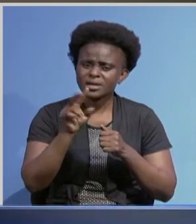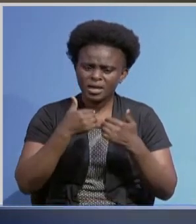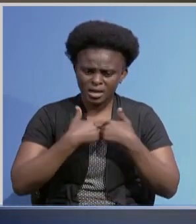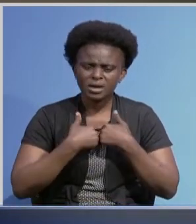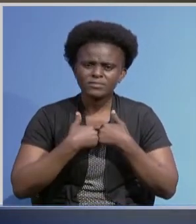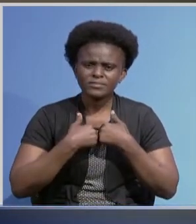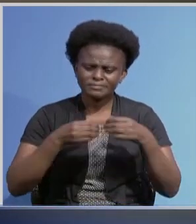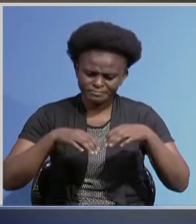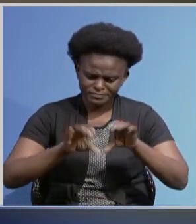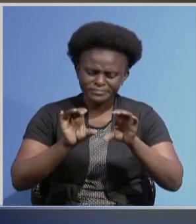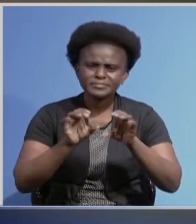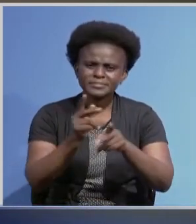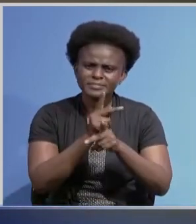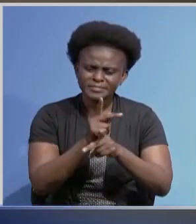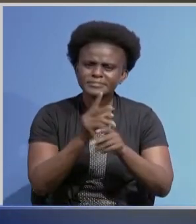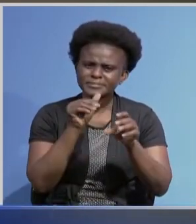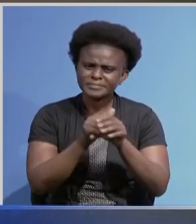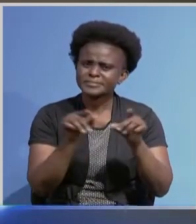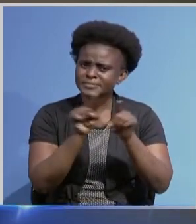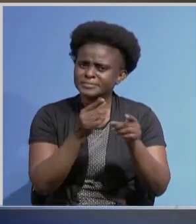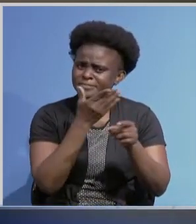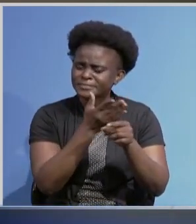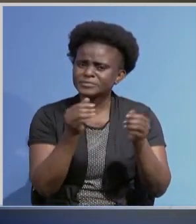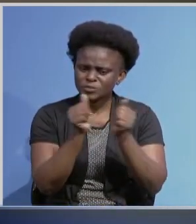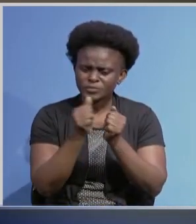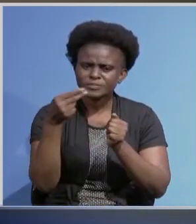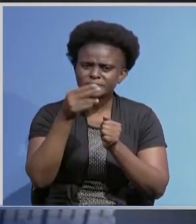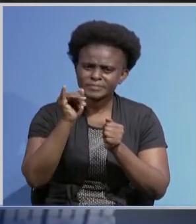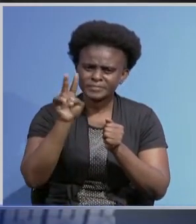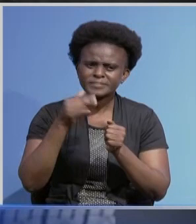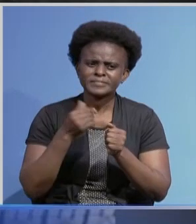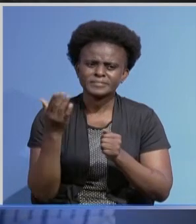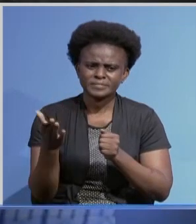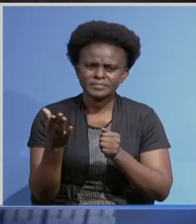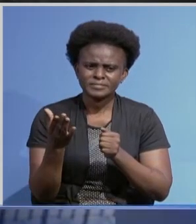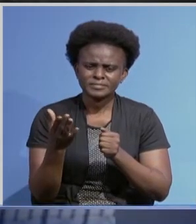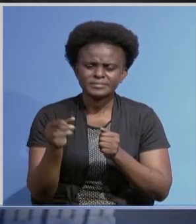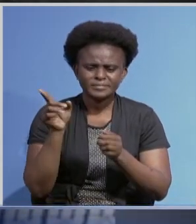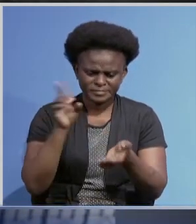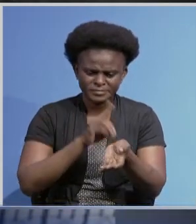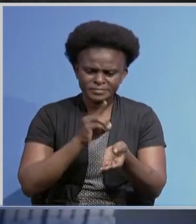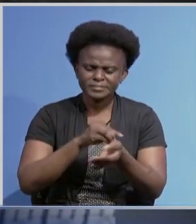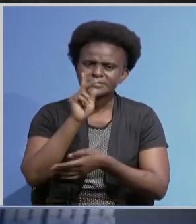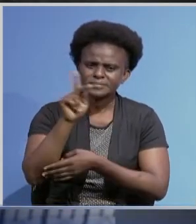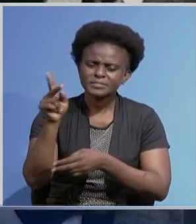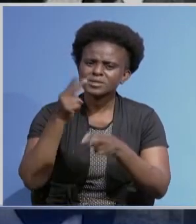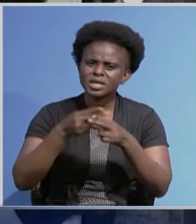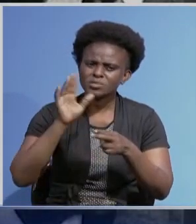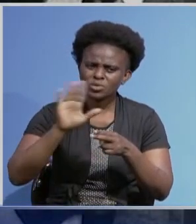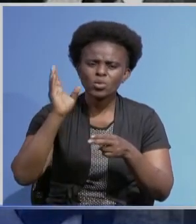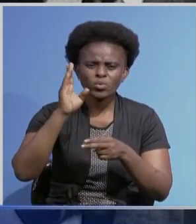sustained care in as far as HIV was concerned. The name Dr. Kenneth David Kaunda